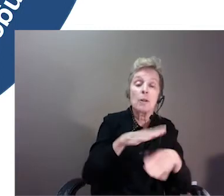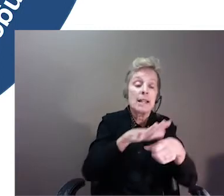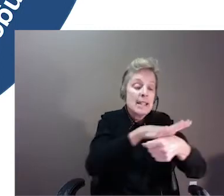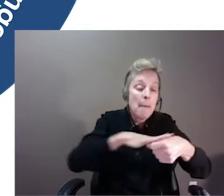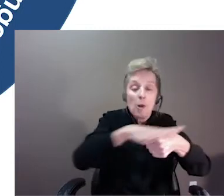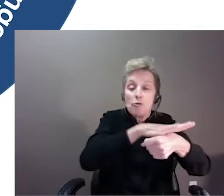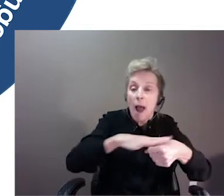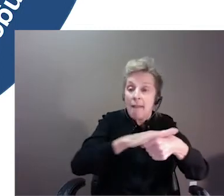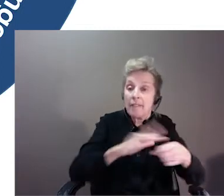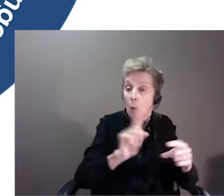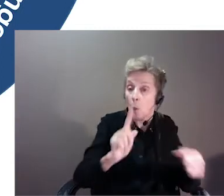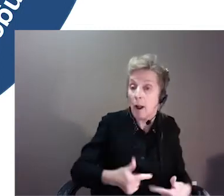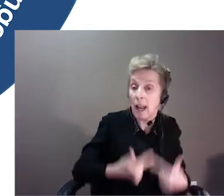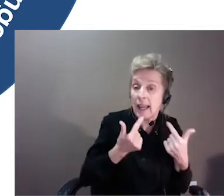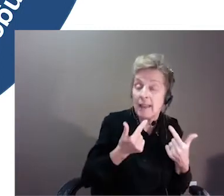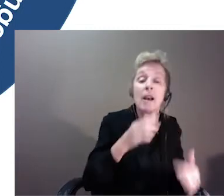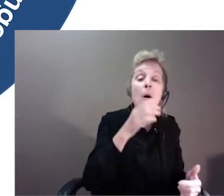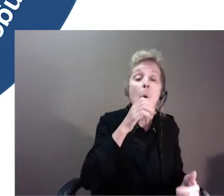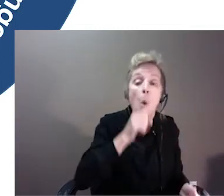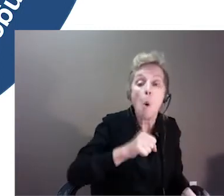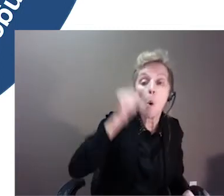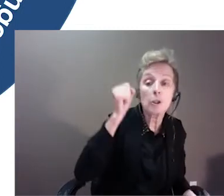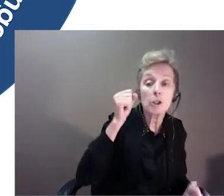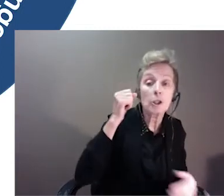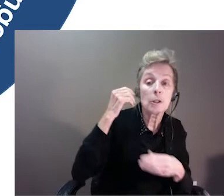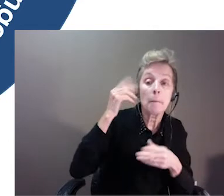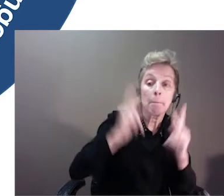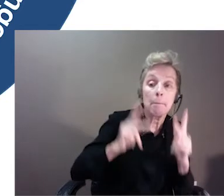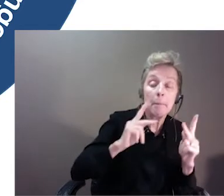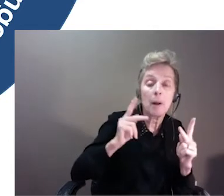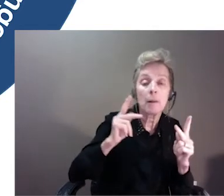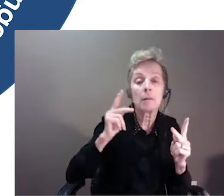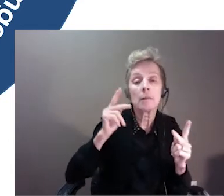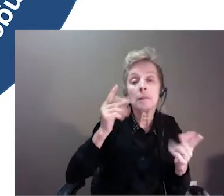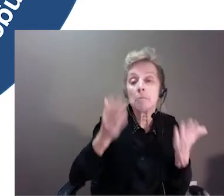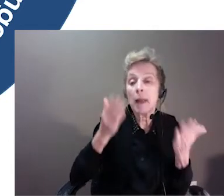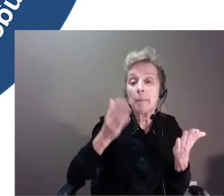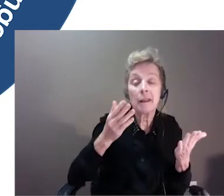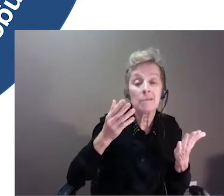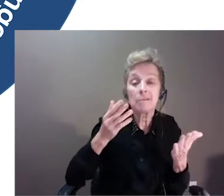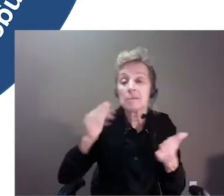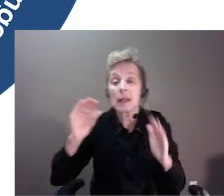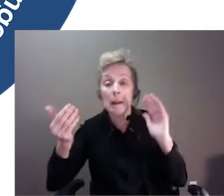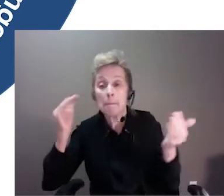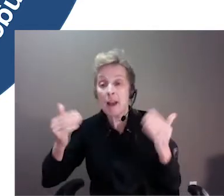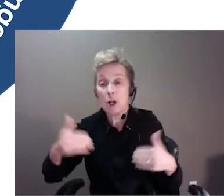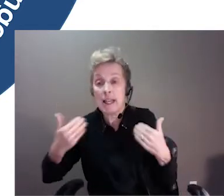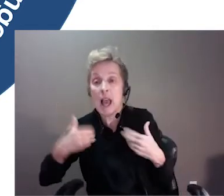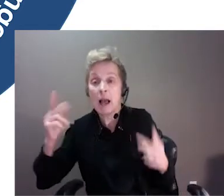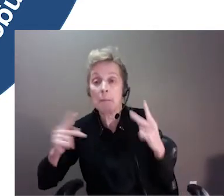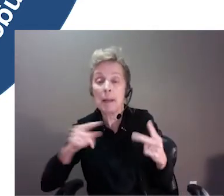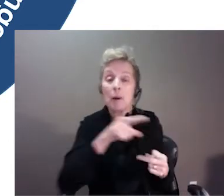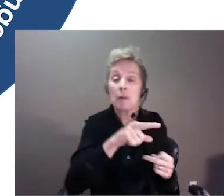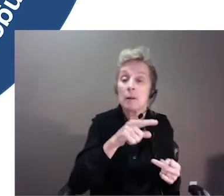and mindsets than older generations. Although they might have higher digital literacy compared to their older counterparts, they